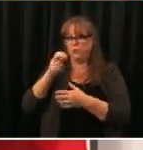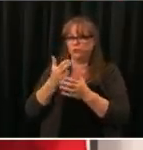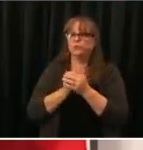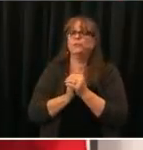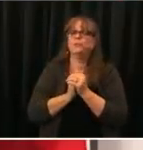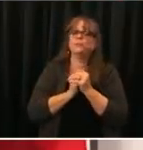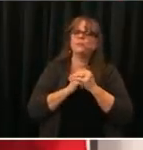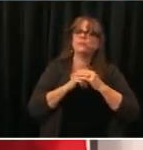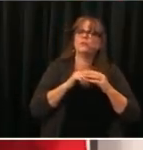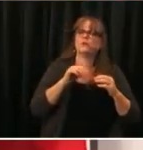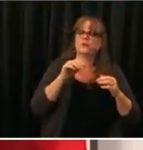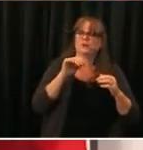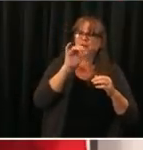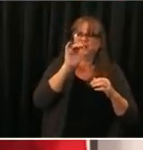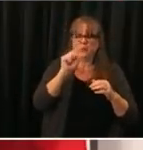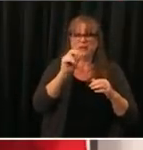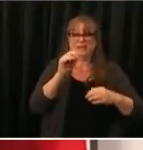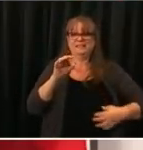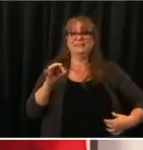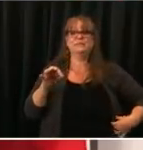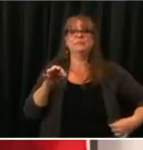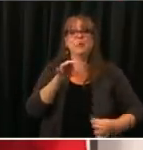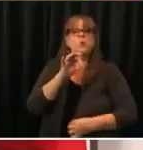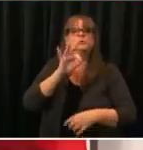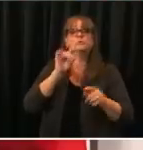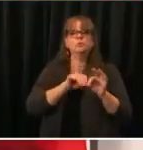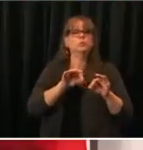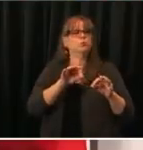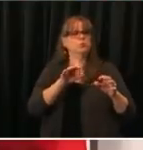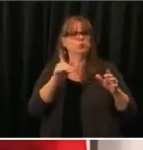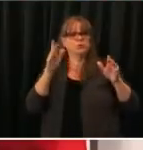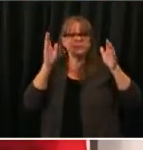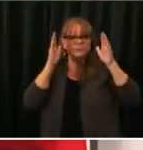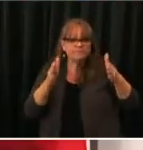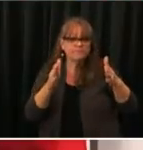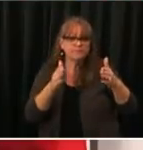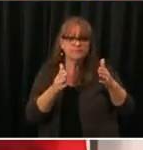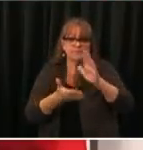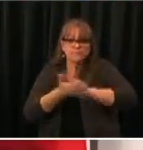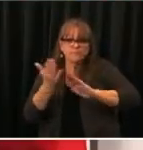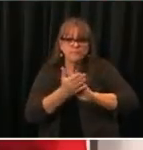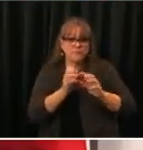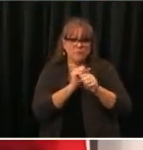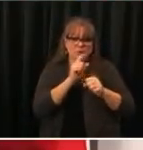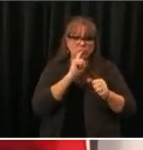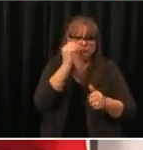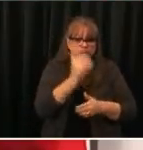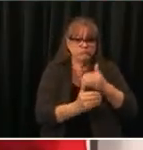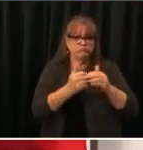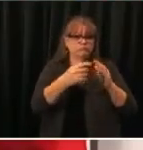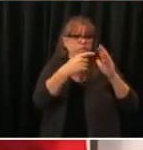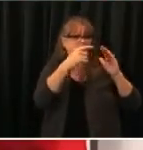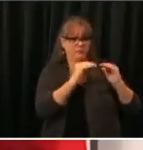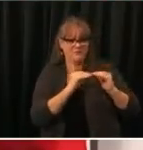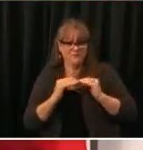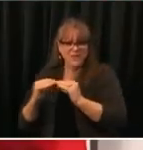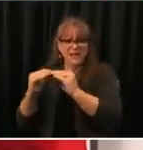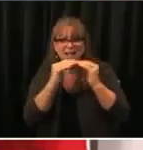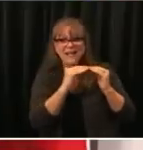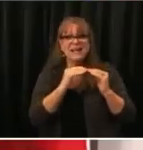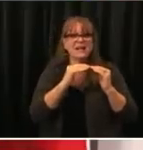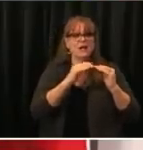our society to function, for workplace equity, for the sanity of families with kids. And that